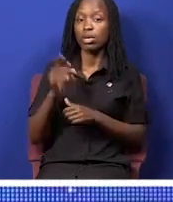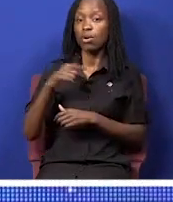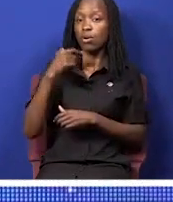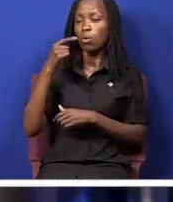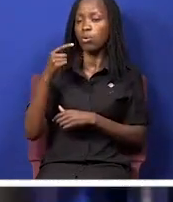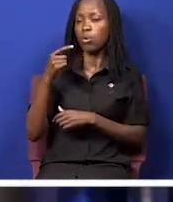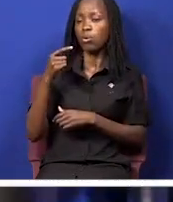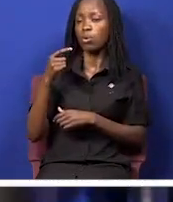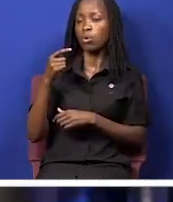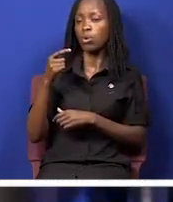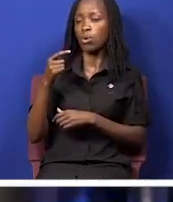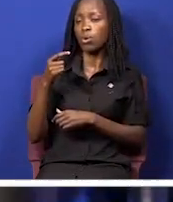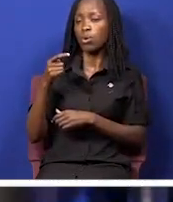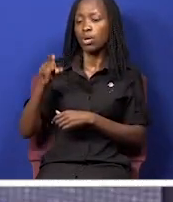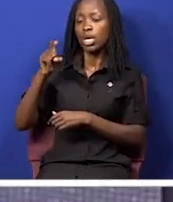Than over 99 righteous persons.